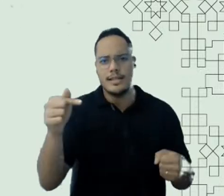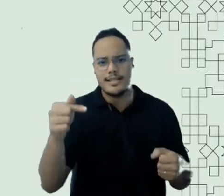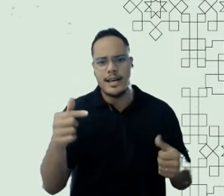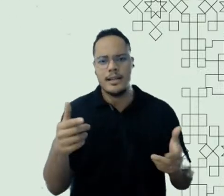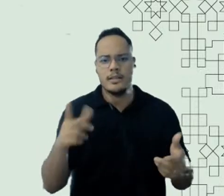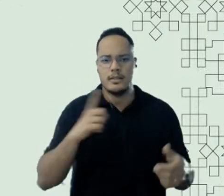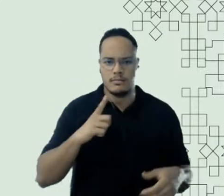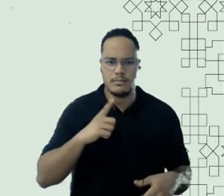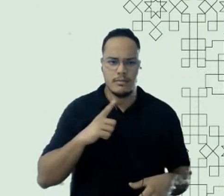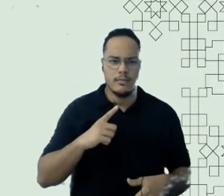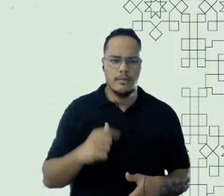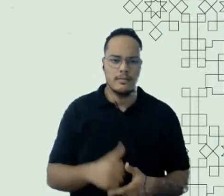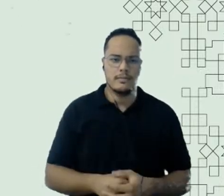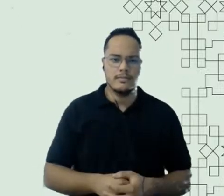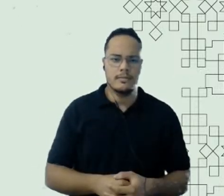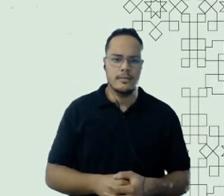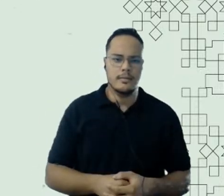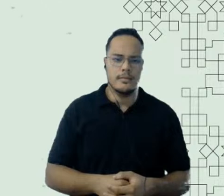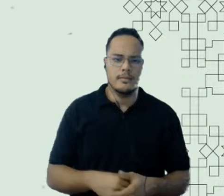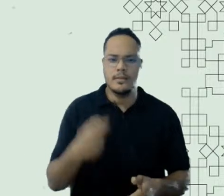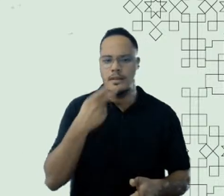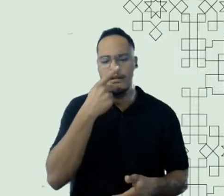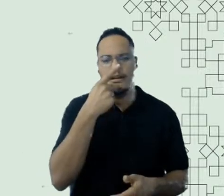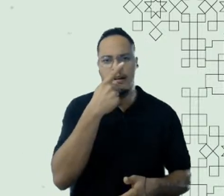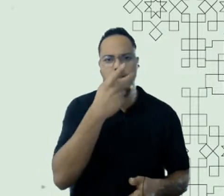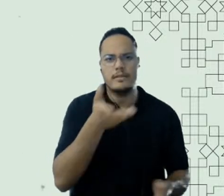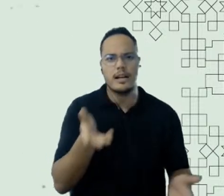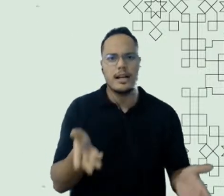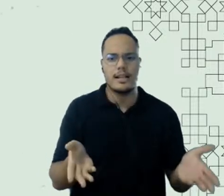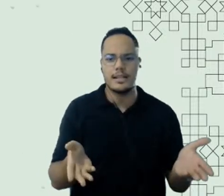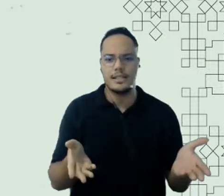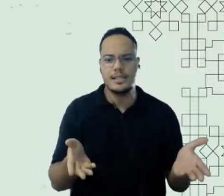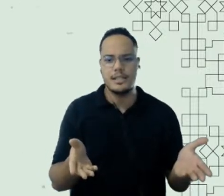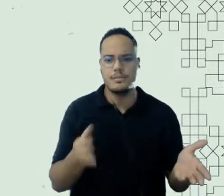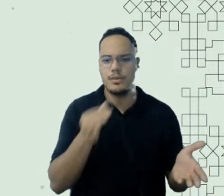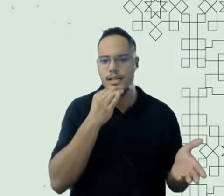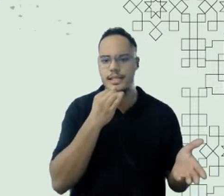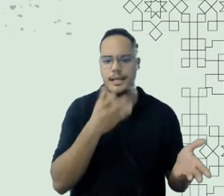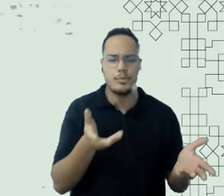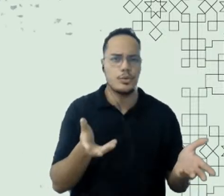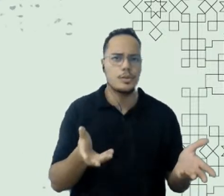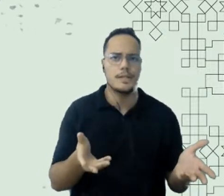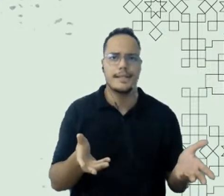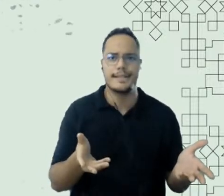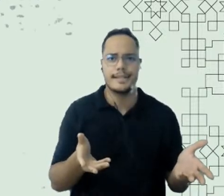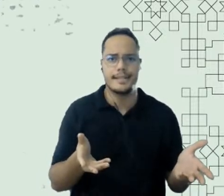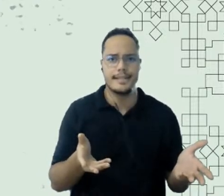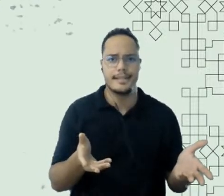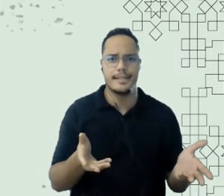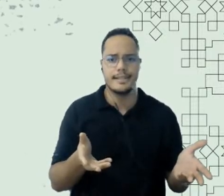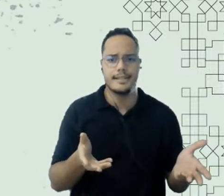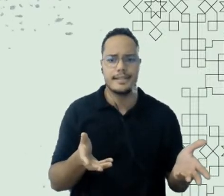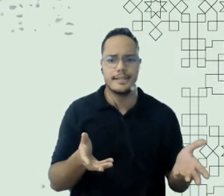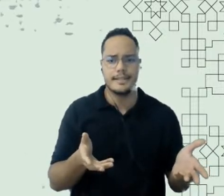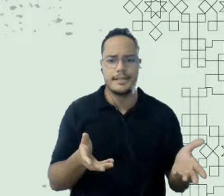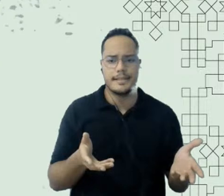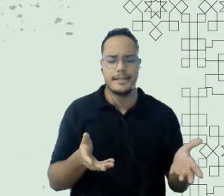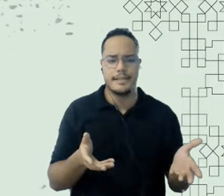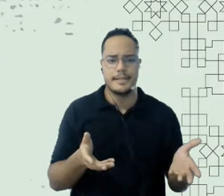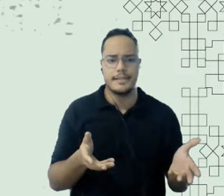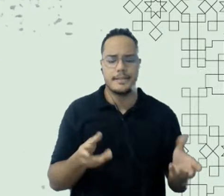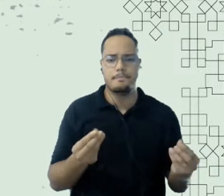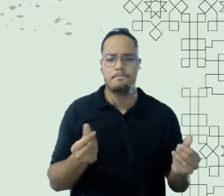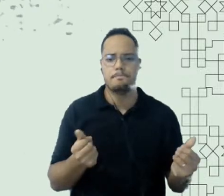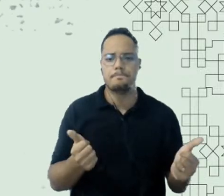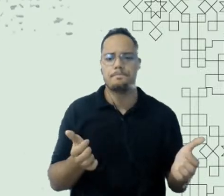this specific case, in this specific case, Article 17 represented a